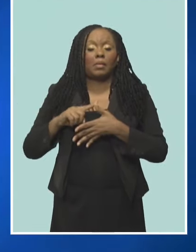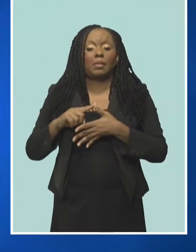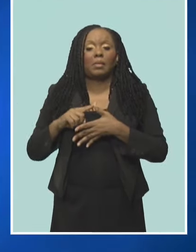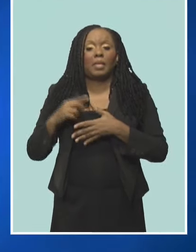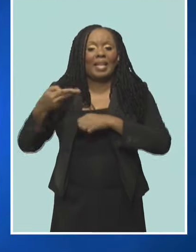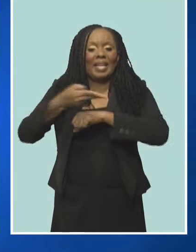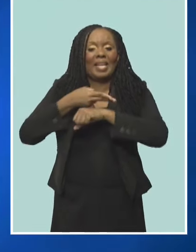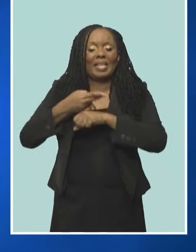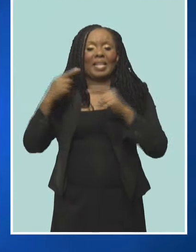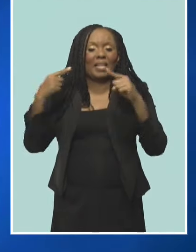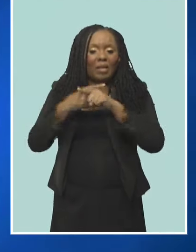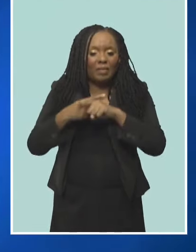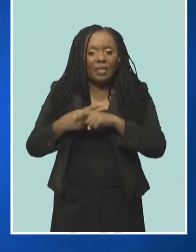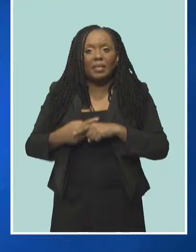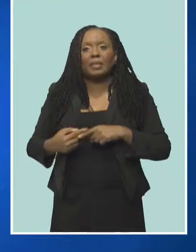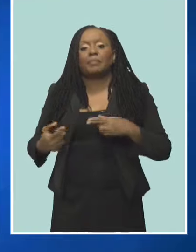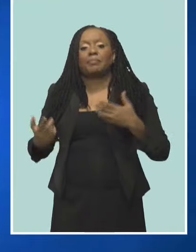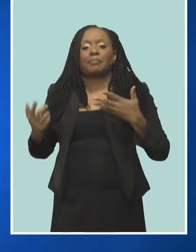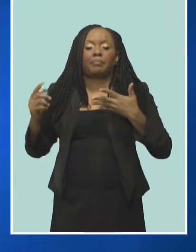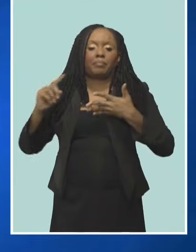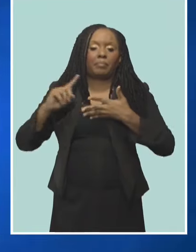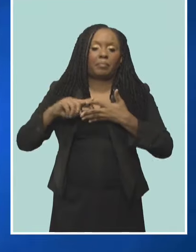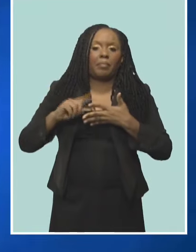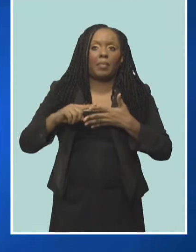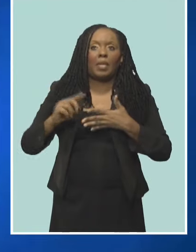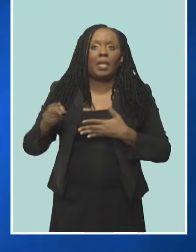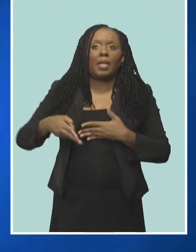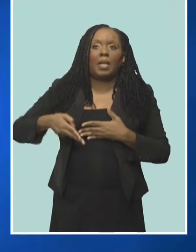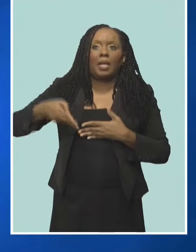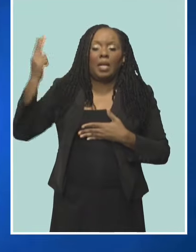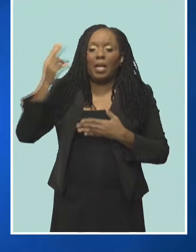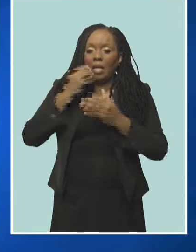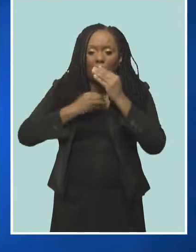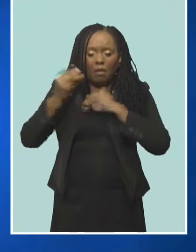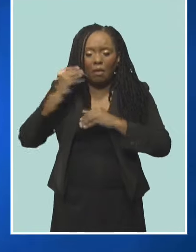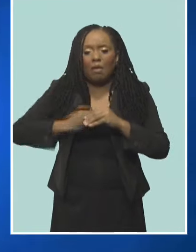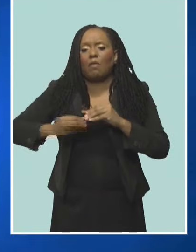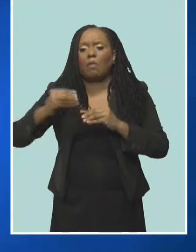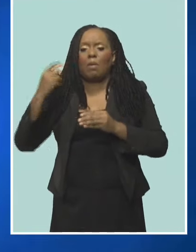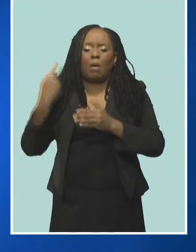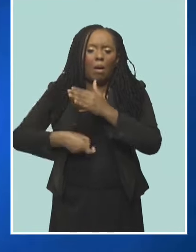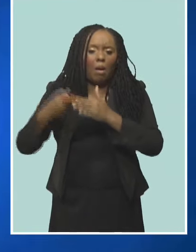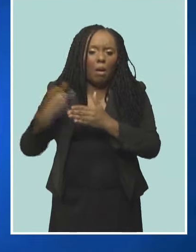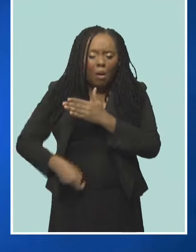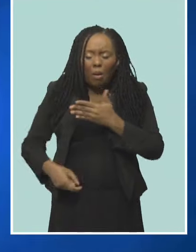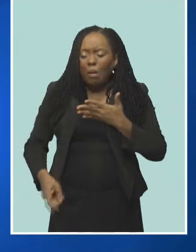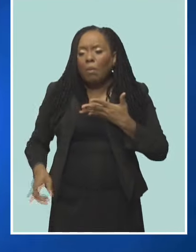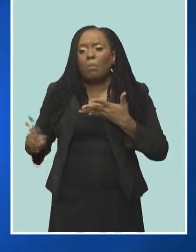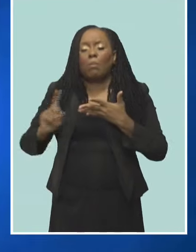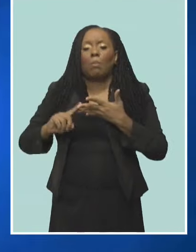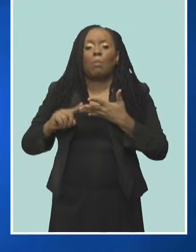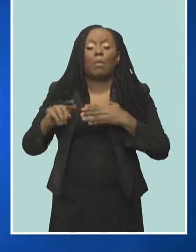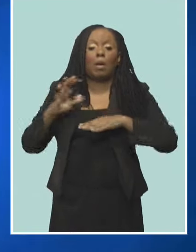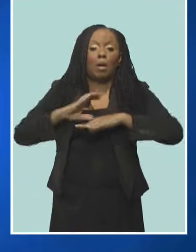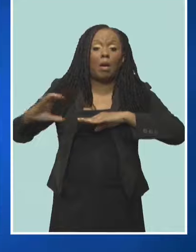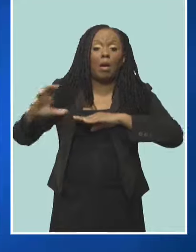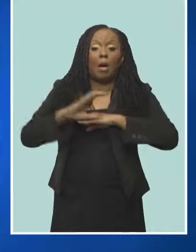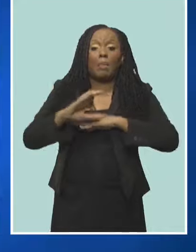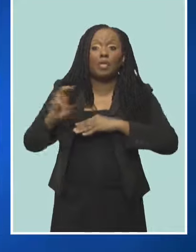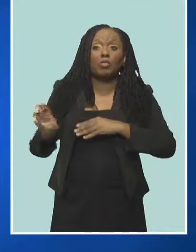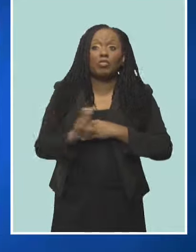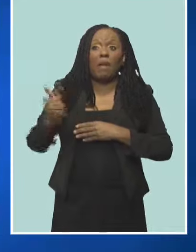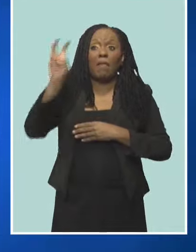Haiti, the increasing shipping costs resulting in high food prices across the region, and intra-regional travel. Of course, the issue